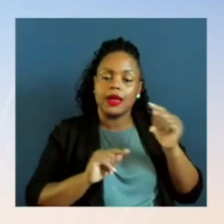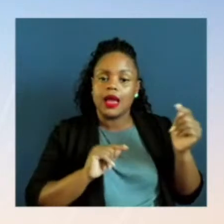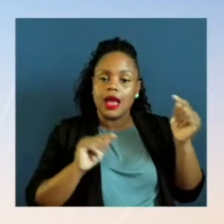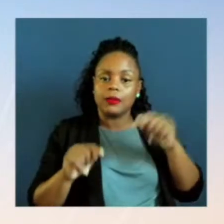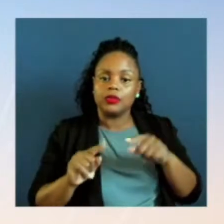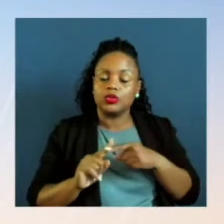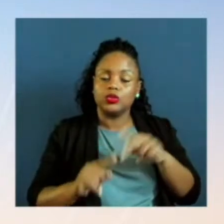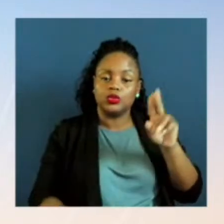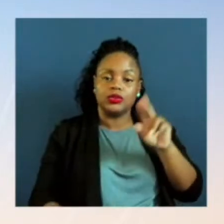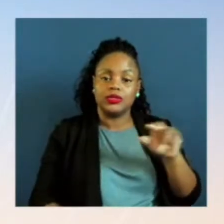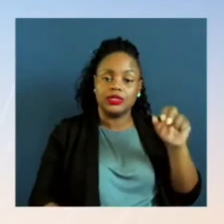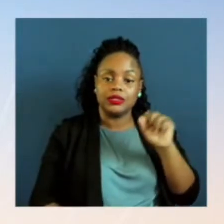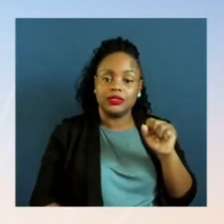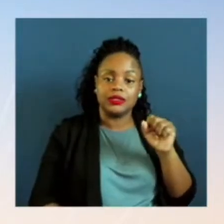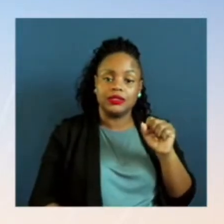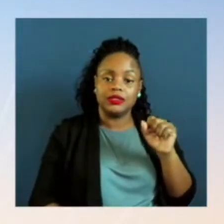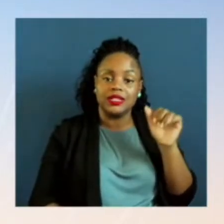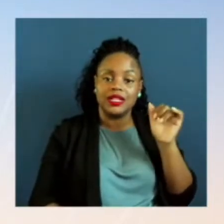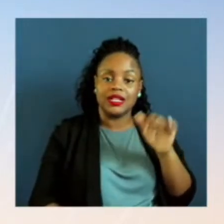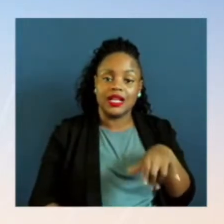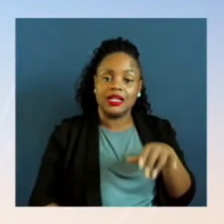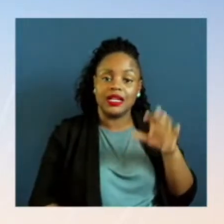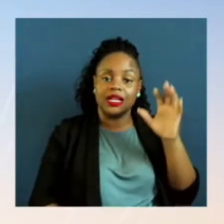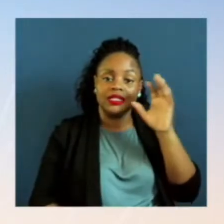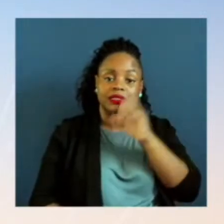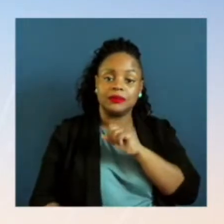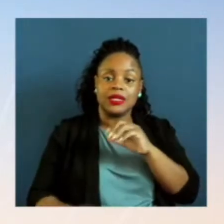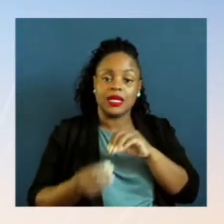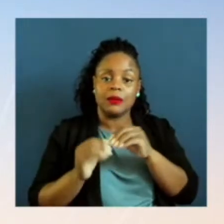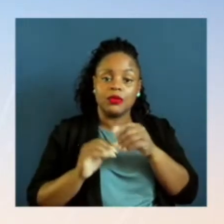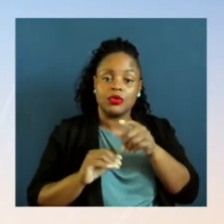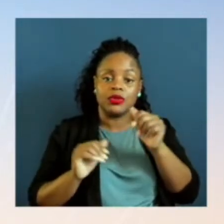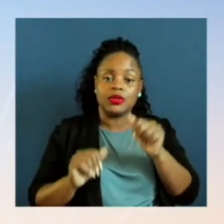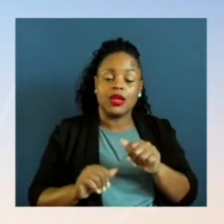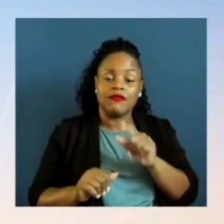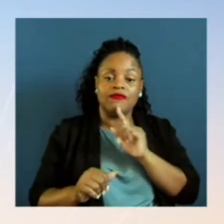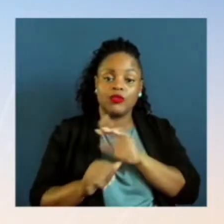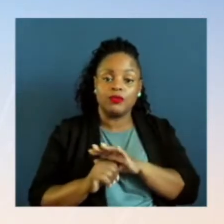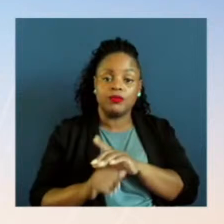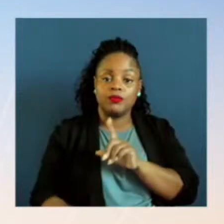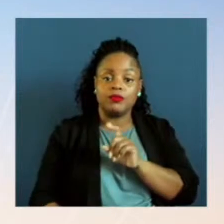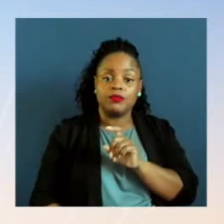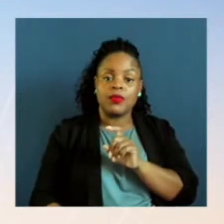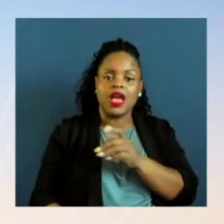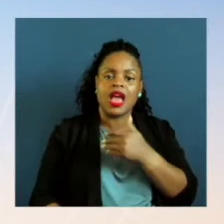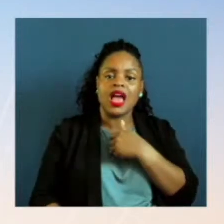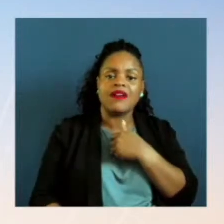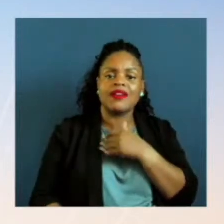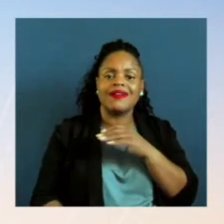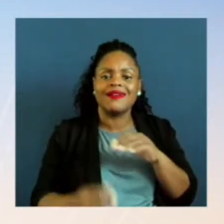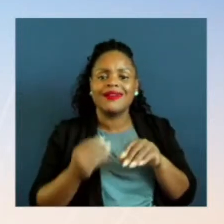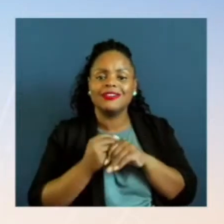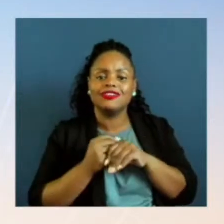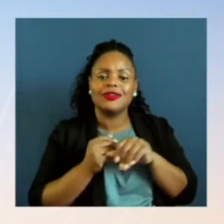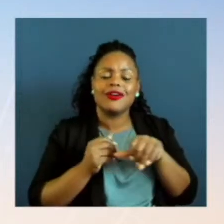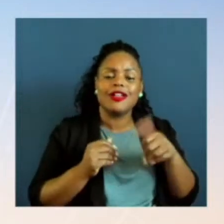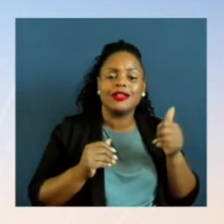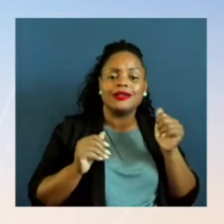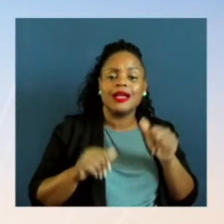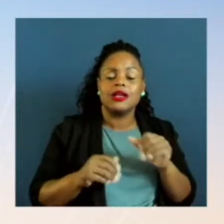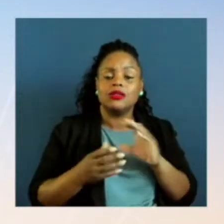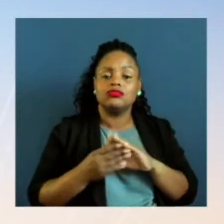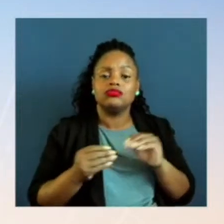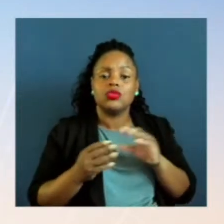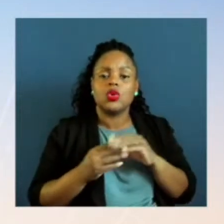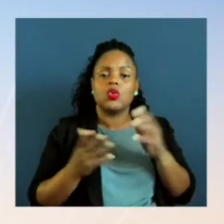Is that an estimate that you're able to confirm? And is there anything more that you can share on what status they will